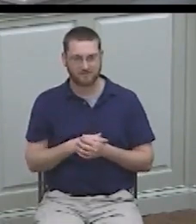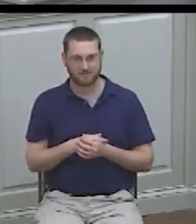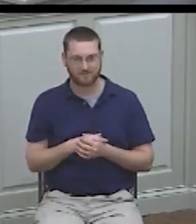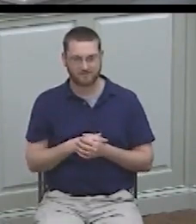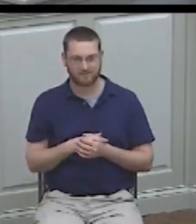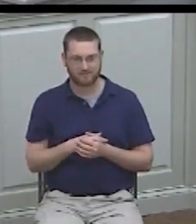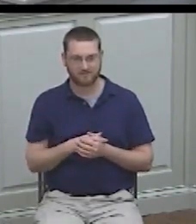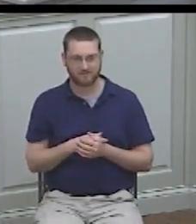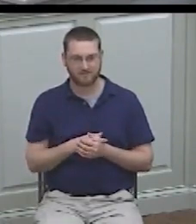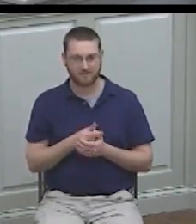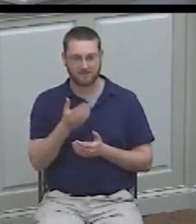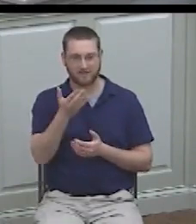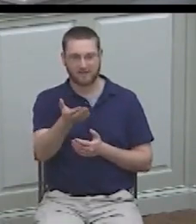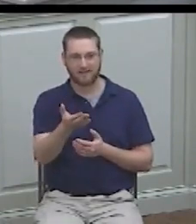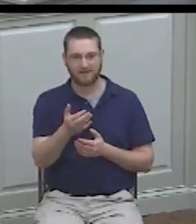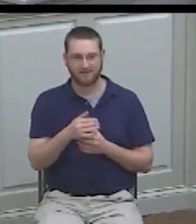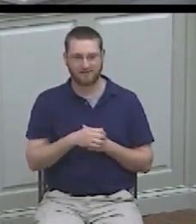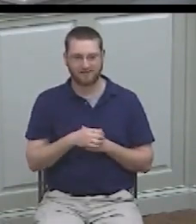You, sir?